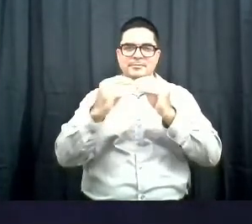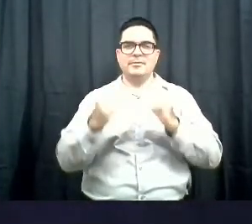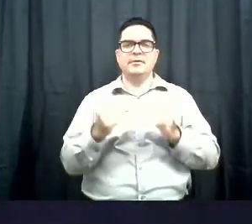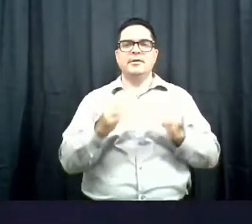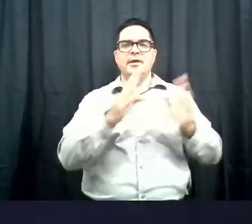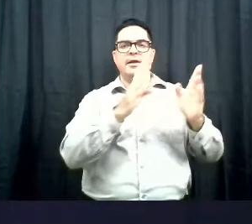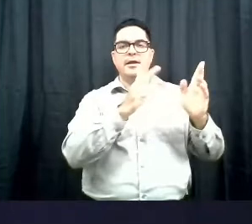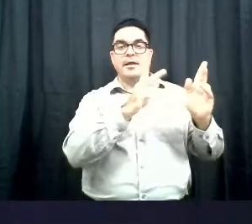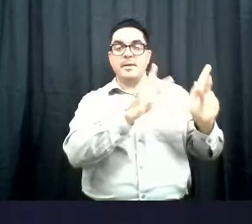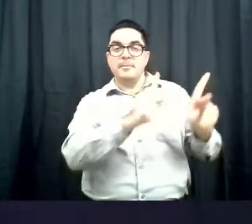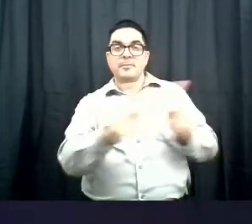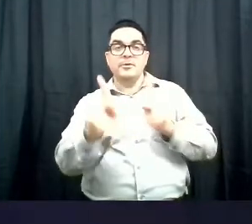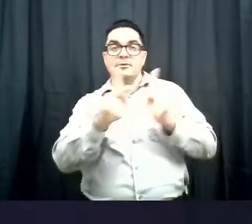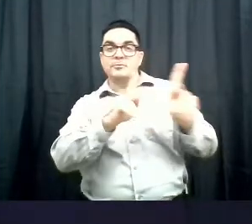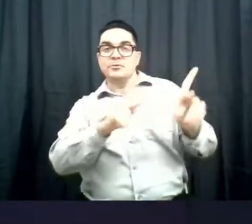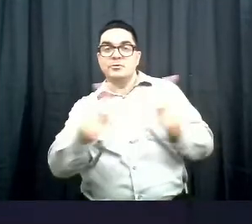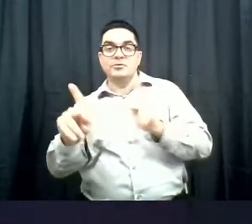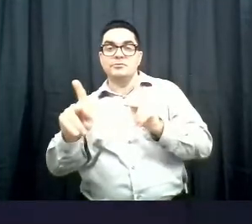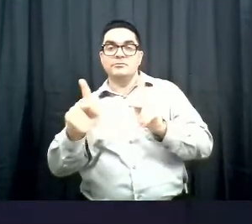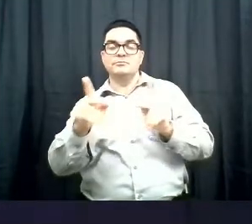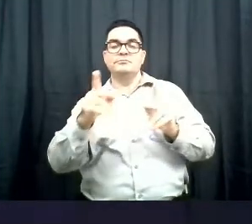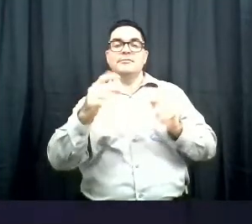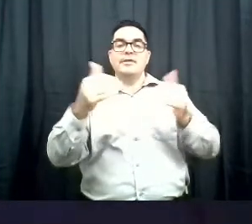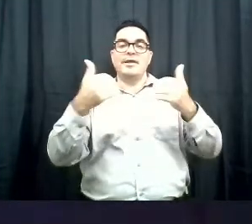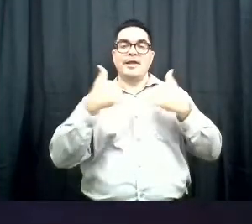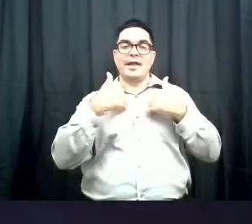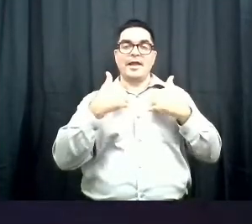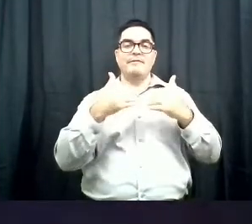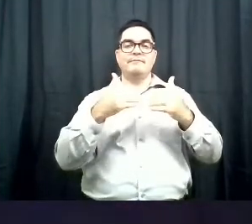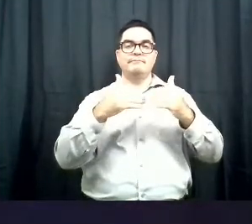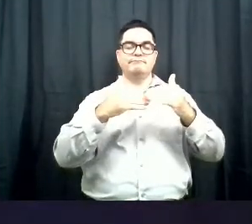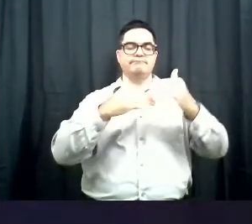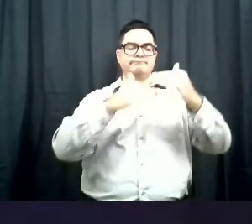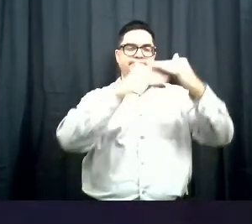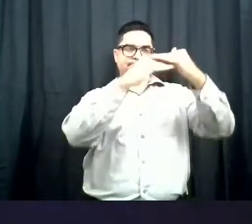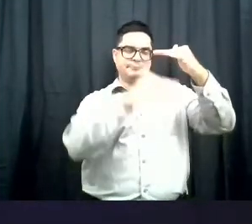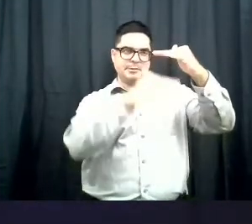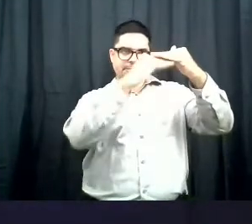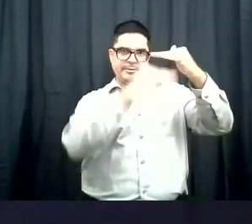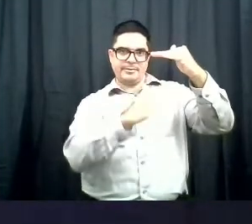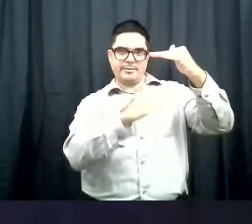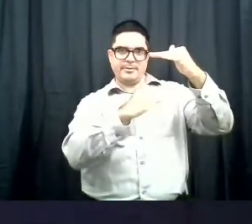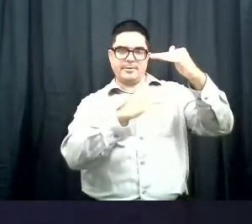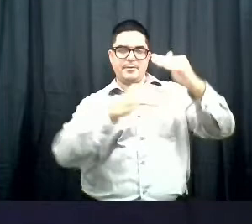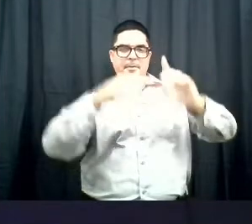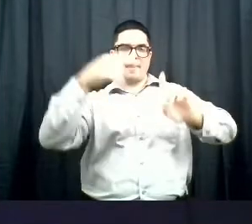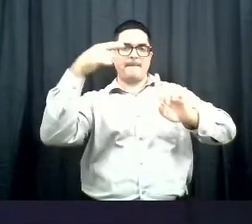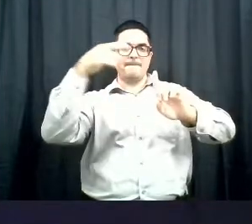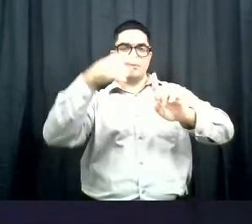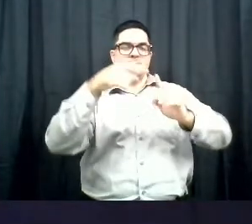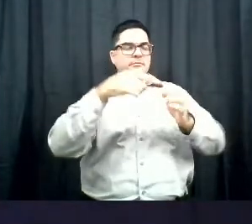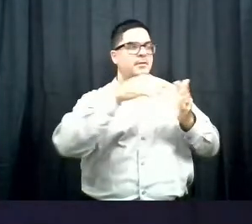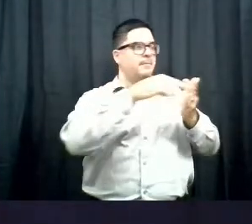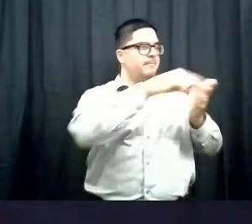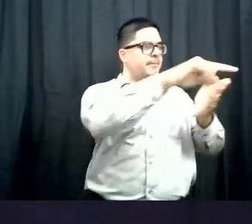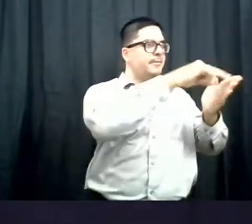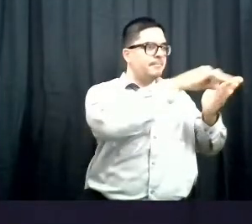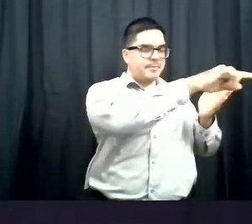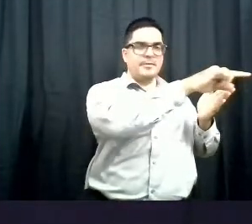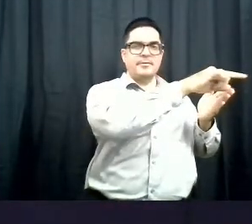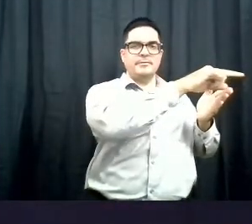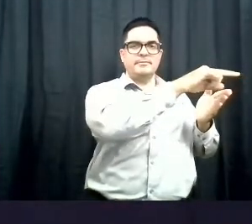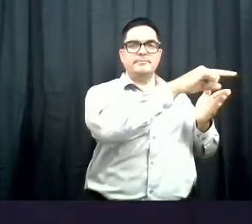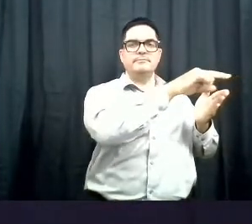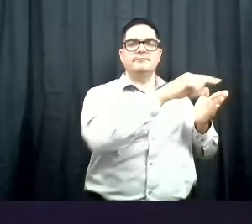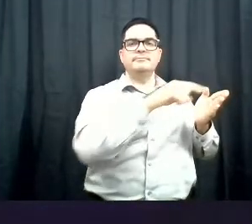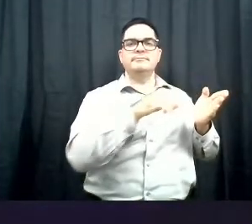debt instrument, what's called a contingent value instrument, that is designed to pay more to creditors if it turns out that the Puerto